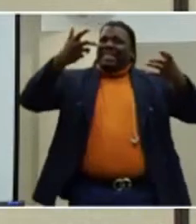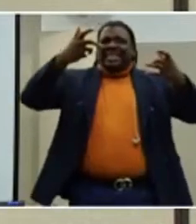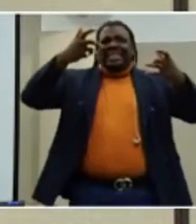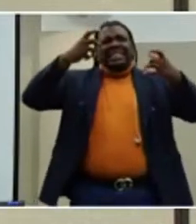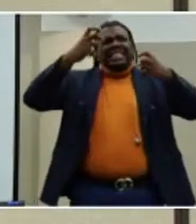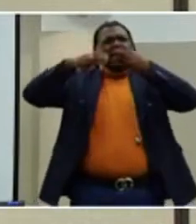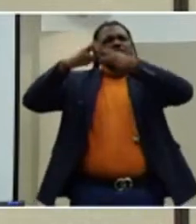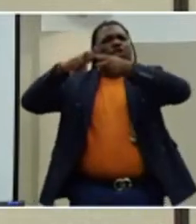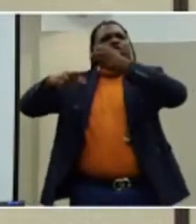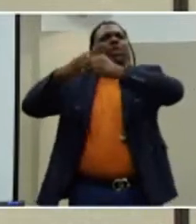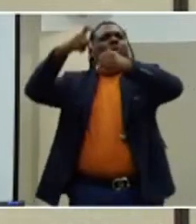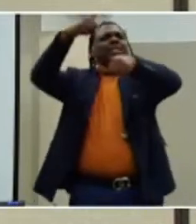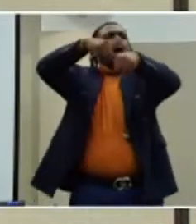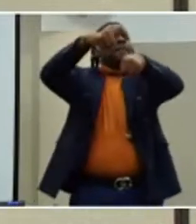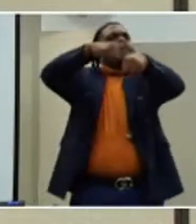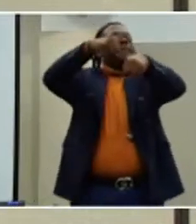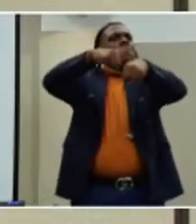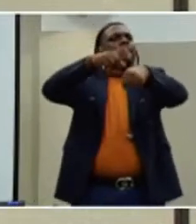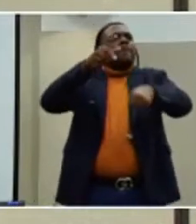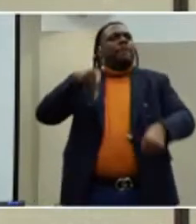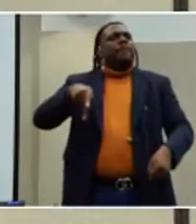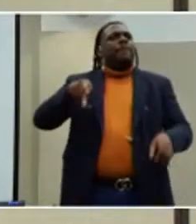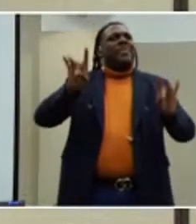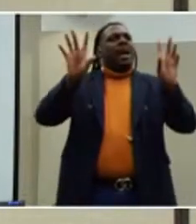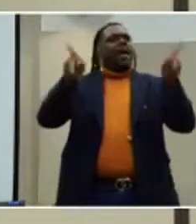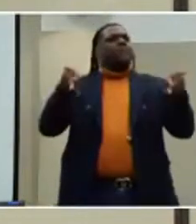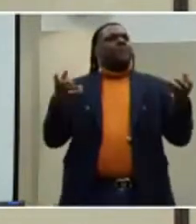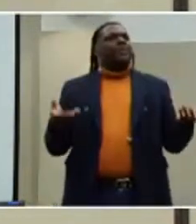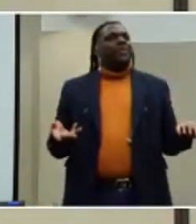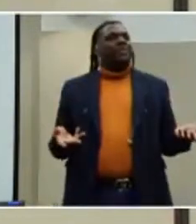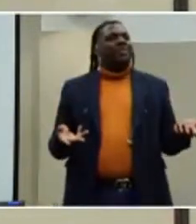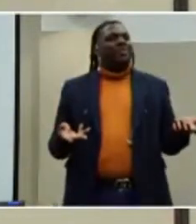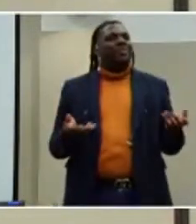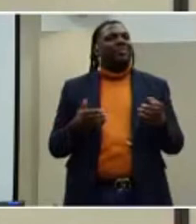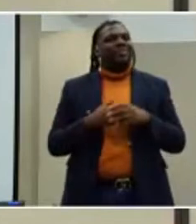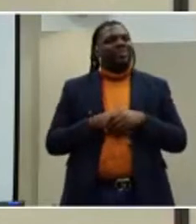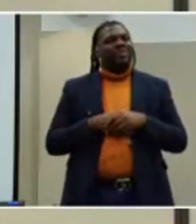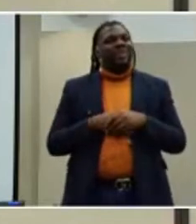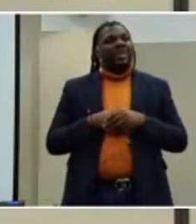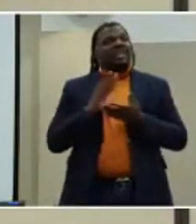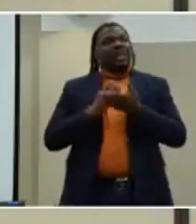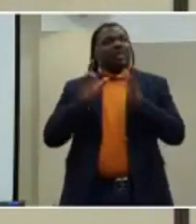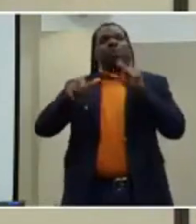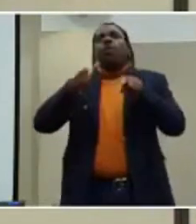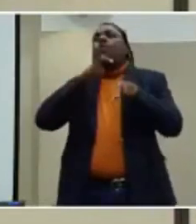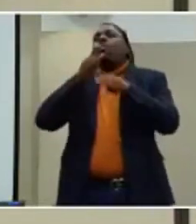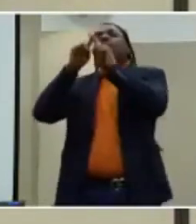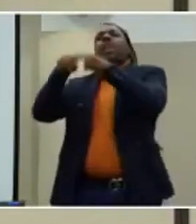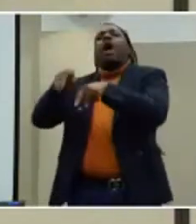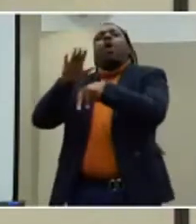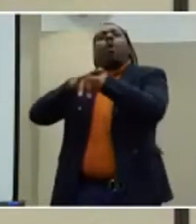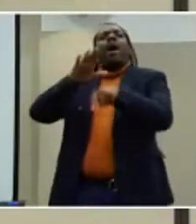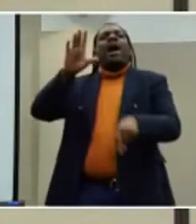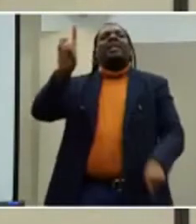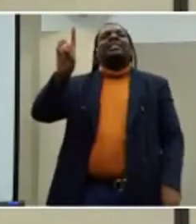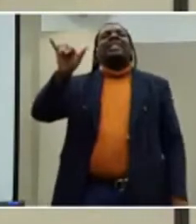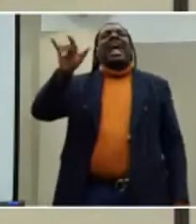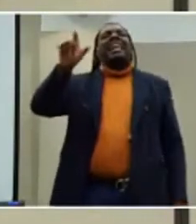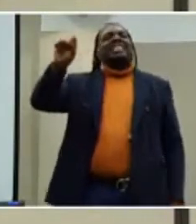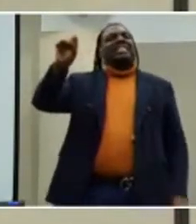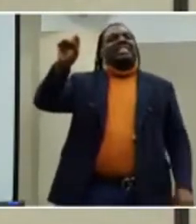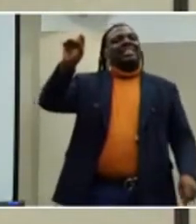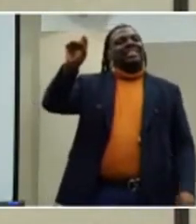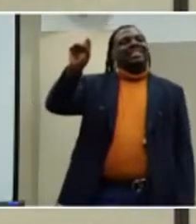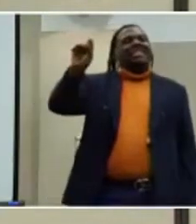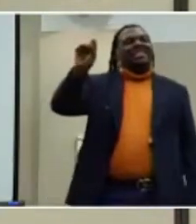with on-time pickup, such that folks who rely on dialysis end up losing their seats